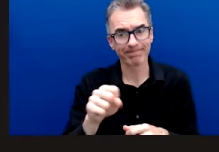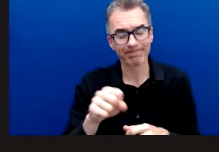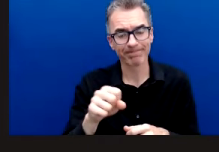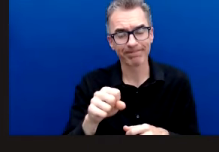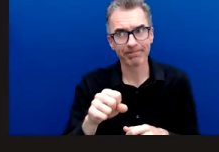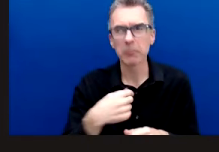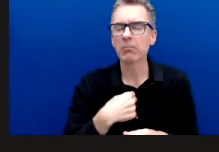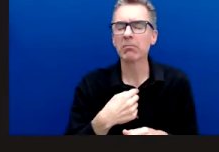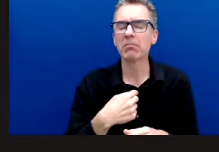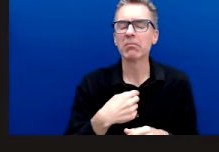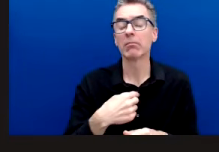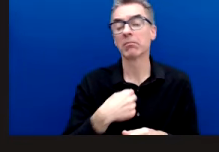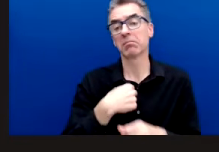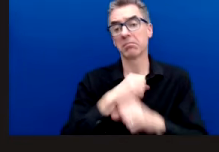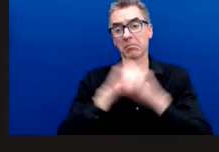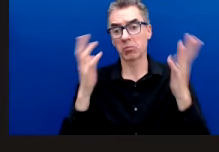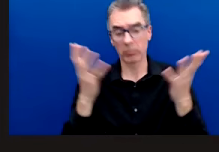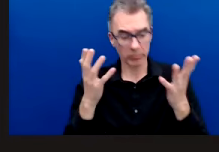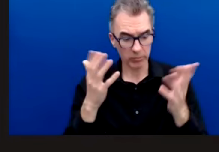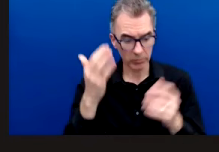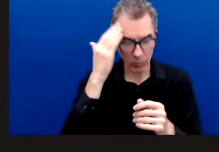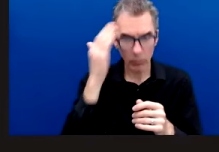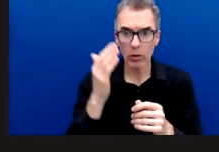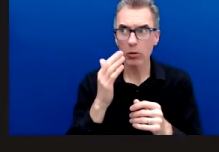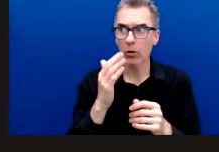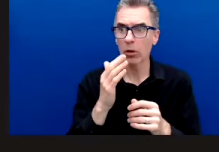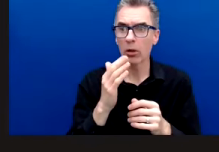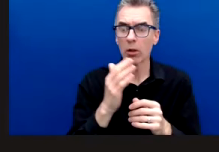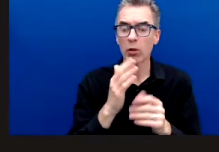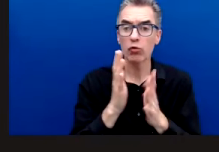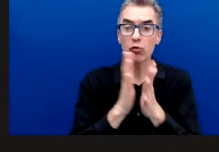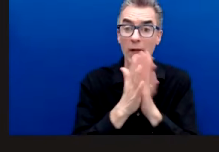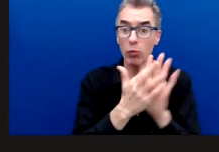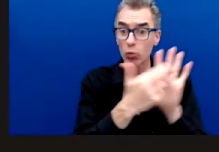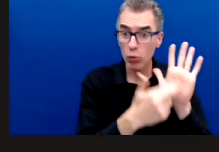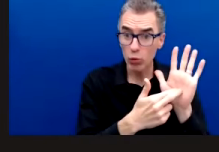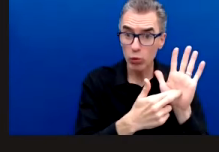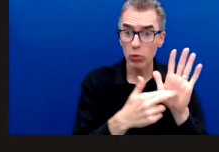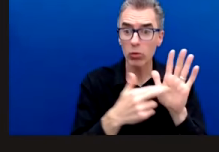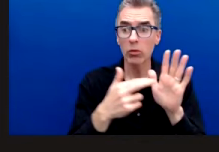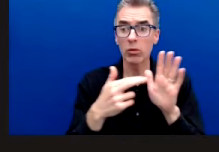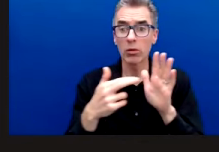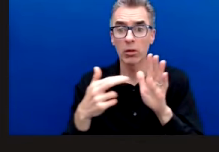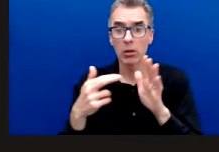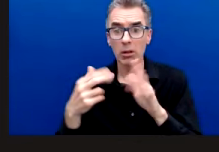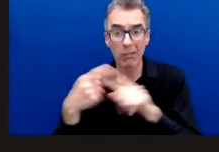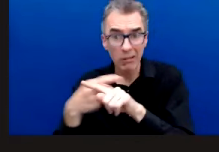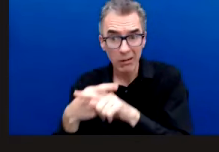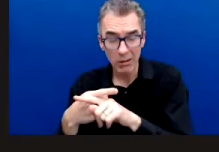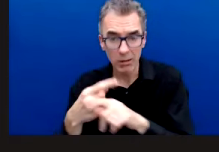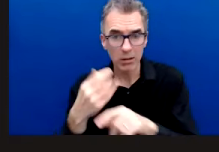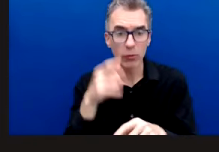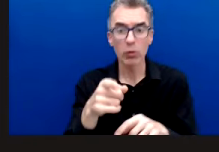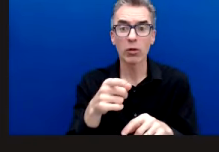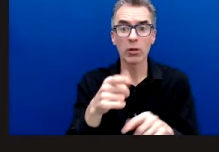think of it as like, traffic regulations and violations, right? Like we all know that you're supposed to go 65 on the freeway, or if you